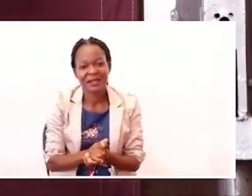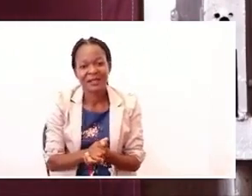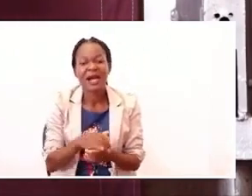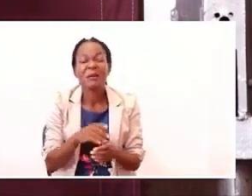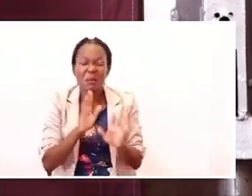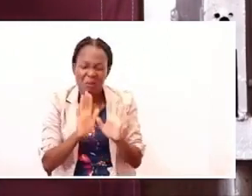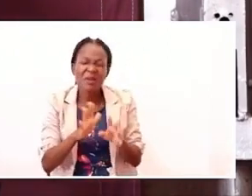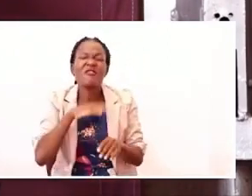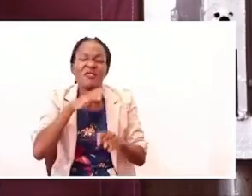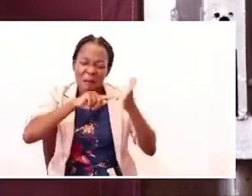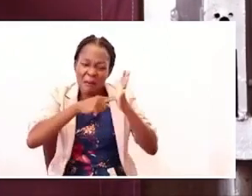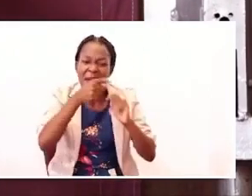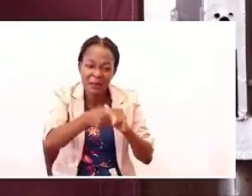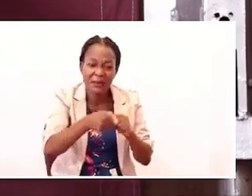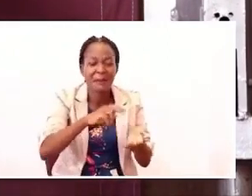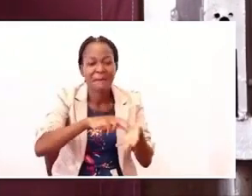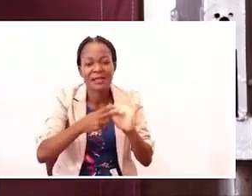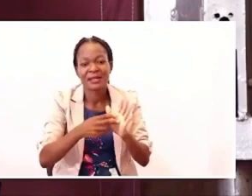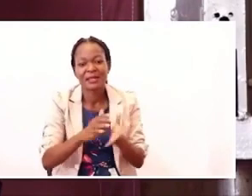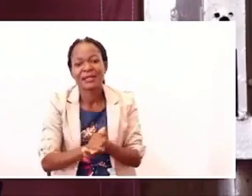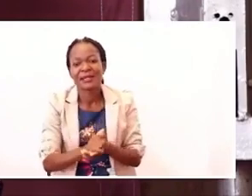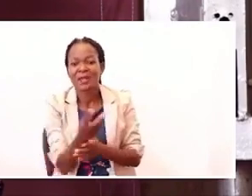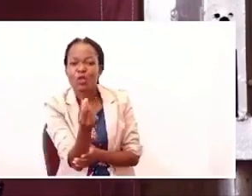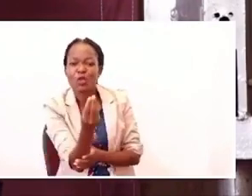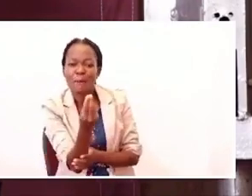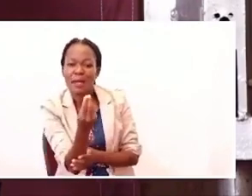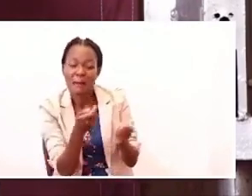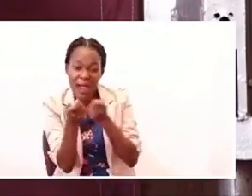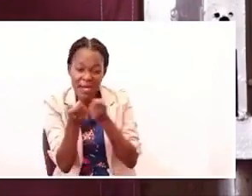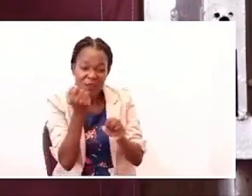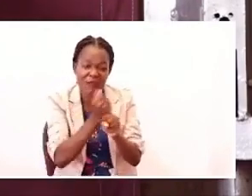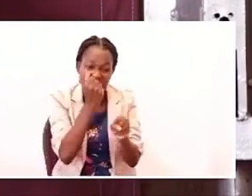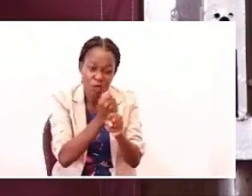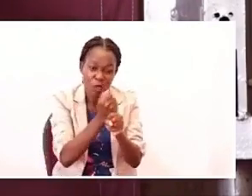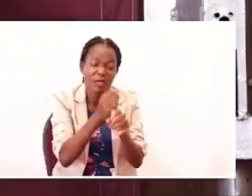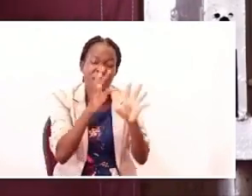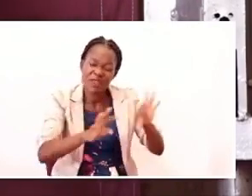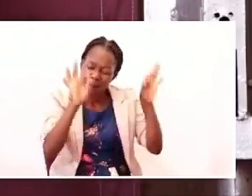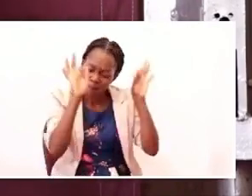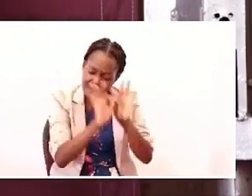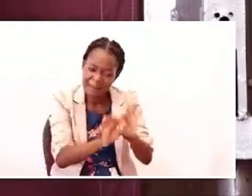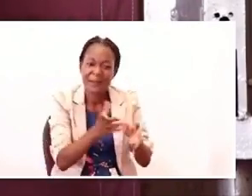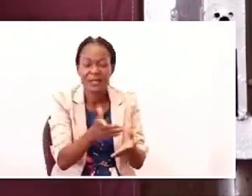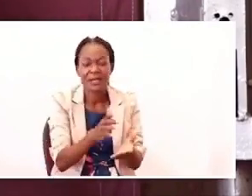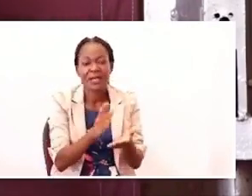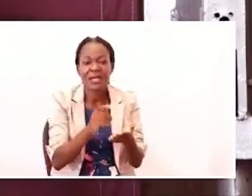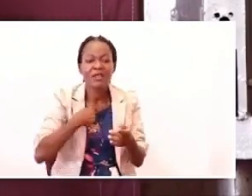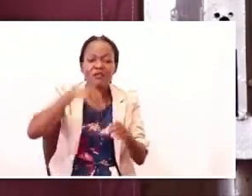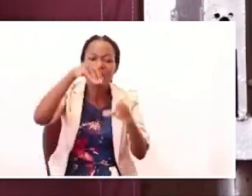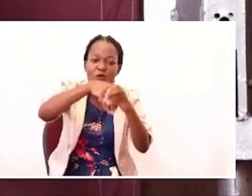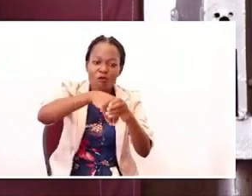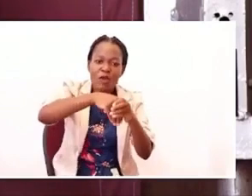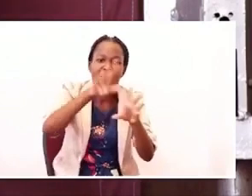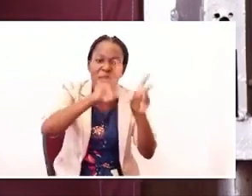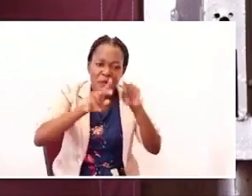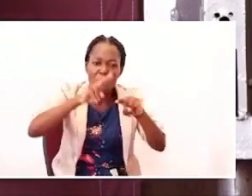point is to delegate our economic management function, which is a very important function. The reason for which we elect people to go into office